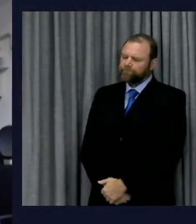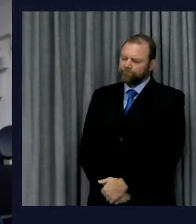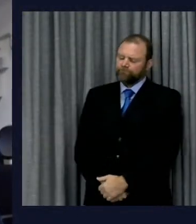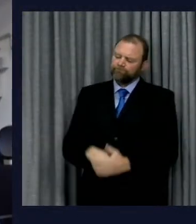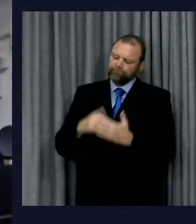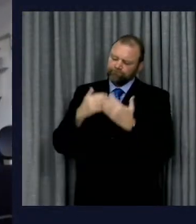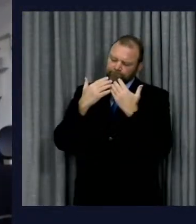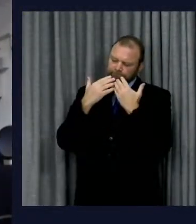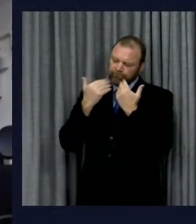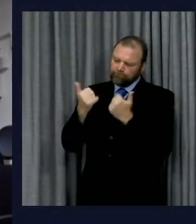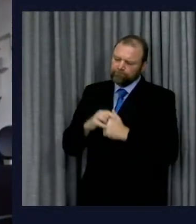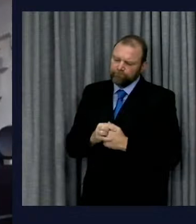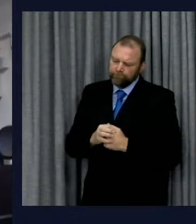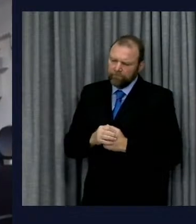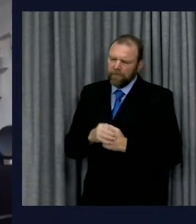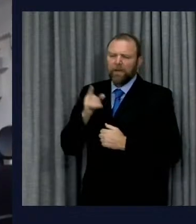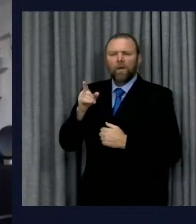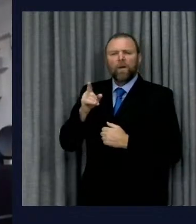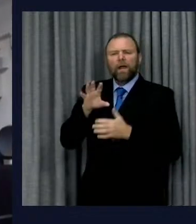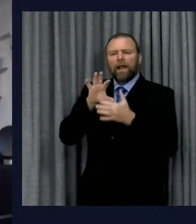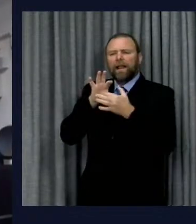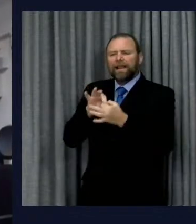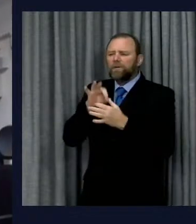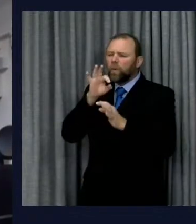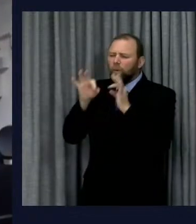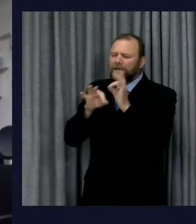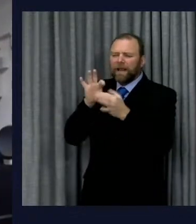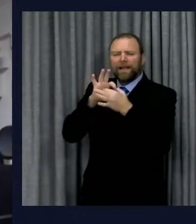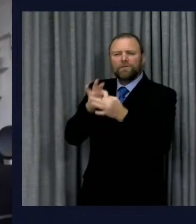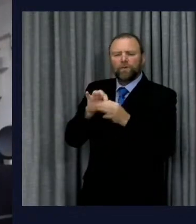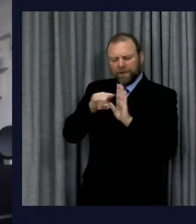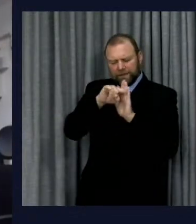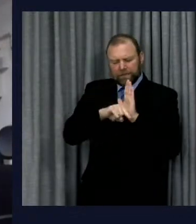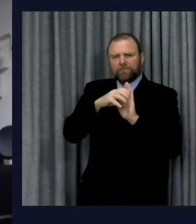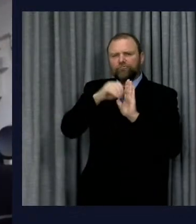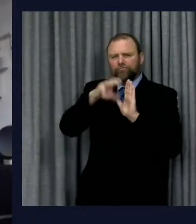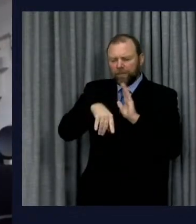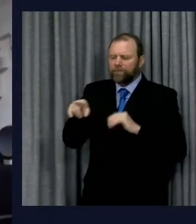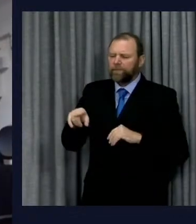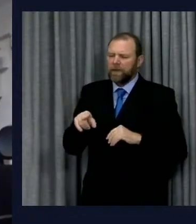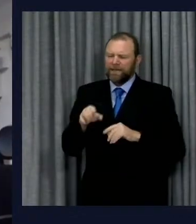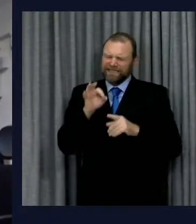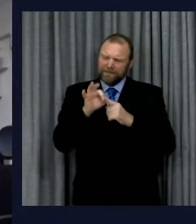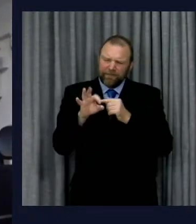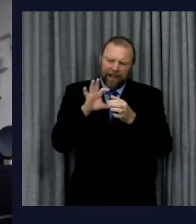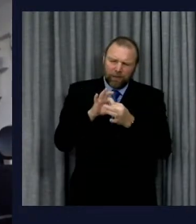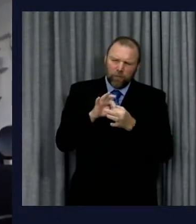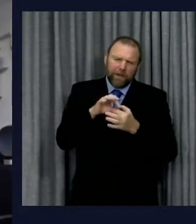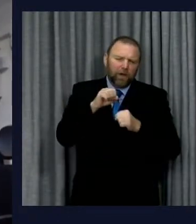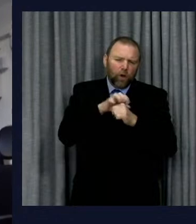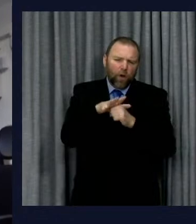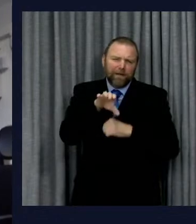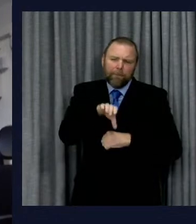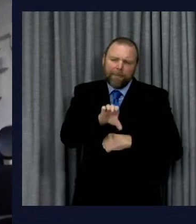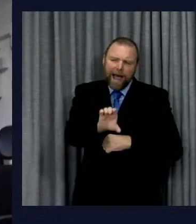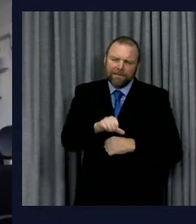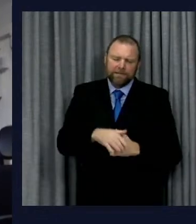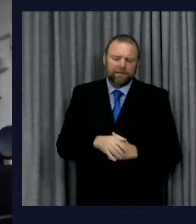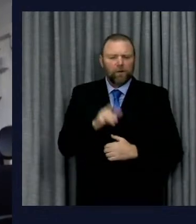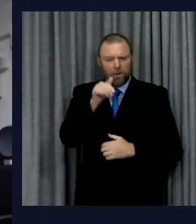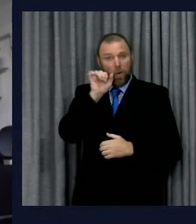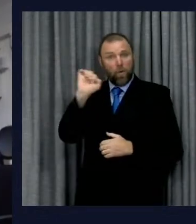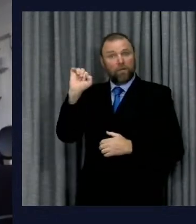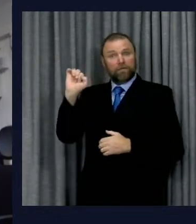questions in regards to the easing of measures, and specifically on the COVID pass, you'll know that it's being removed as a